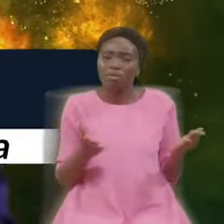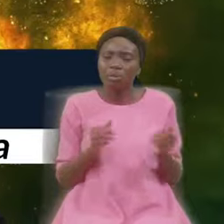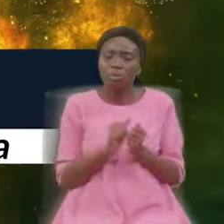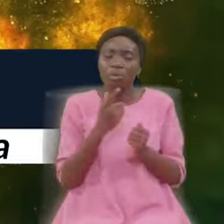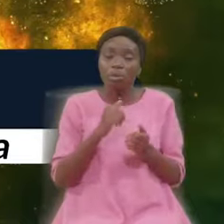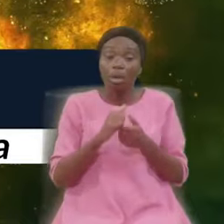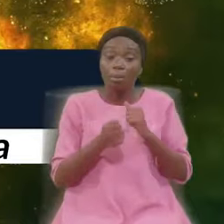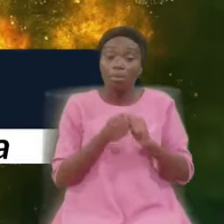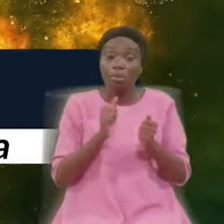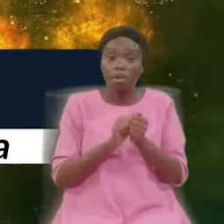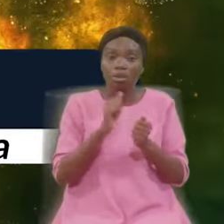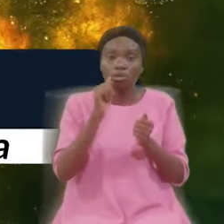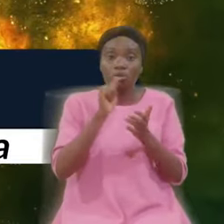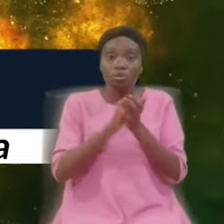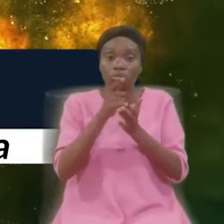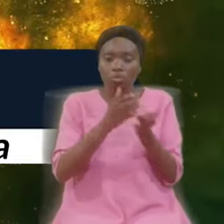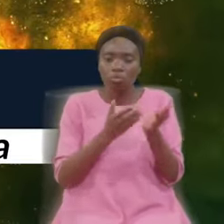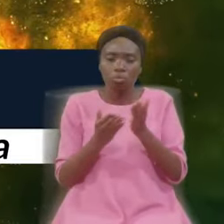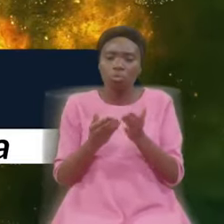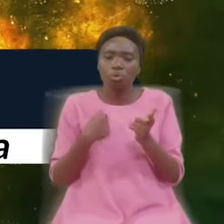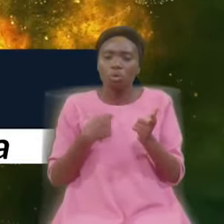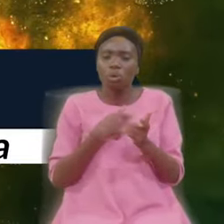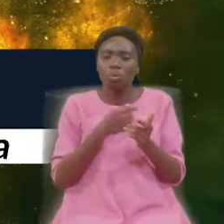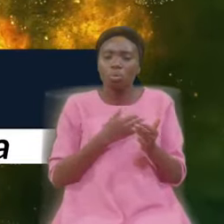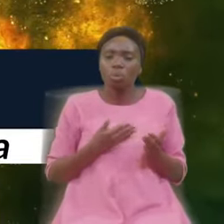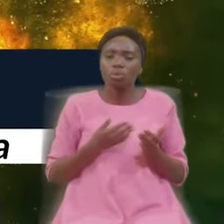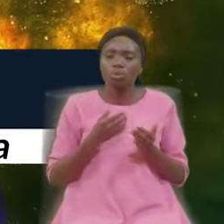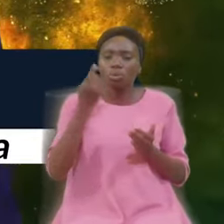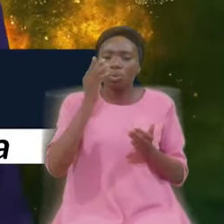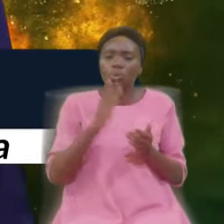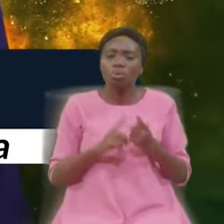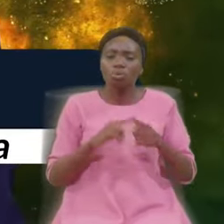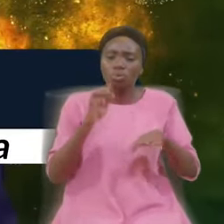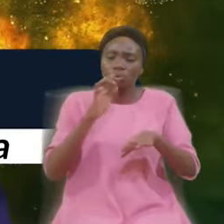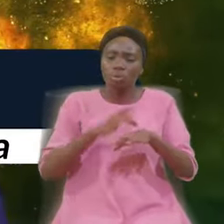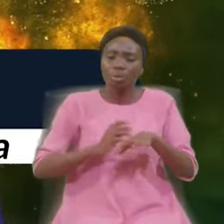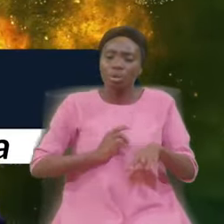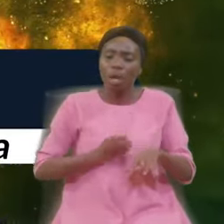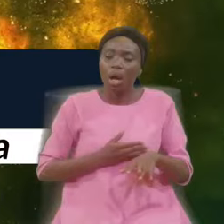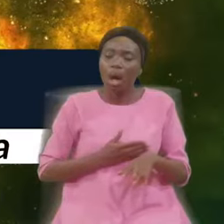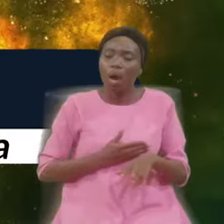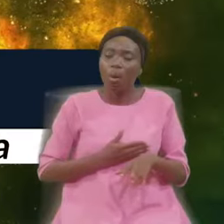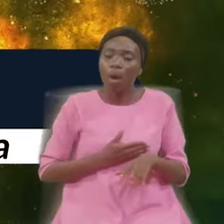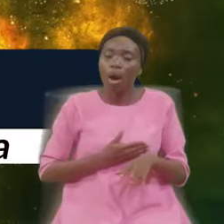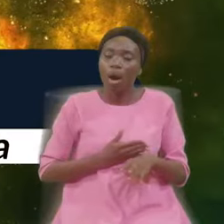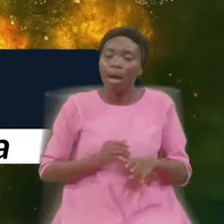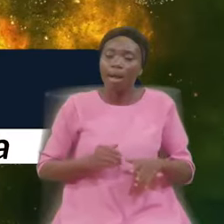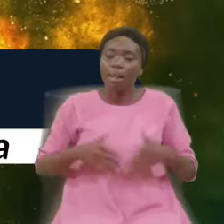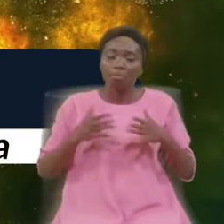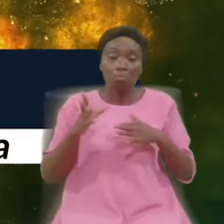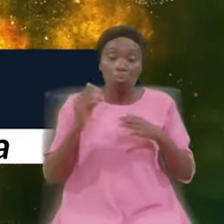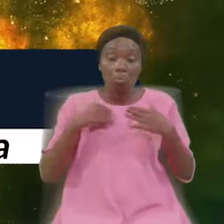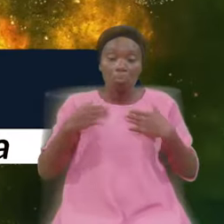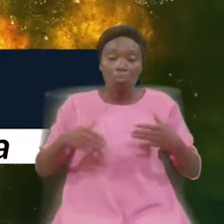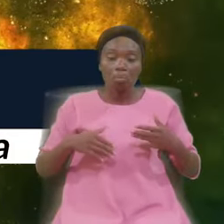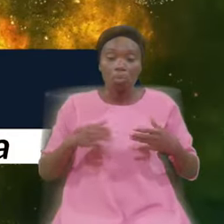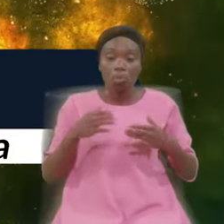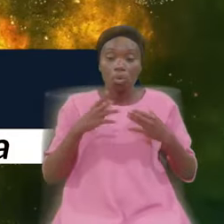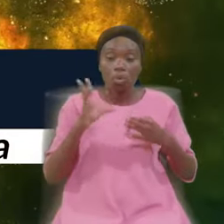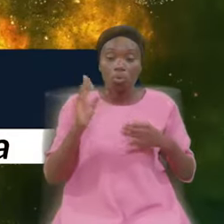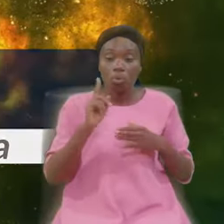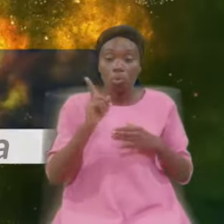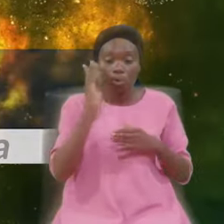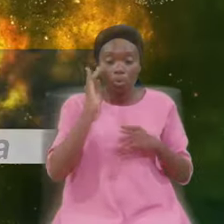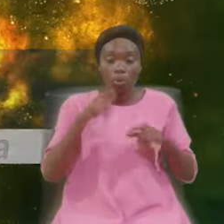We want the Lord to touch our lives. Nobody will go away with his or her problem. We need